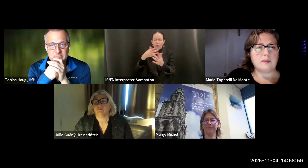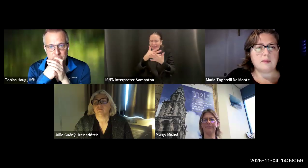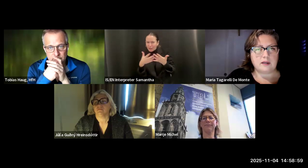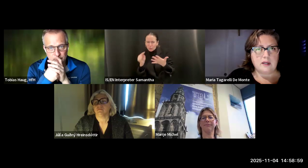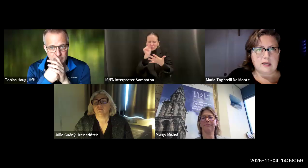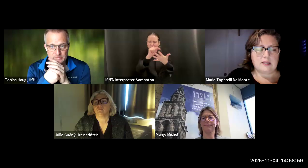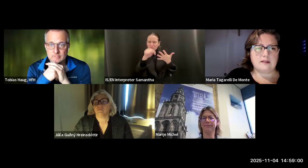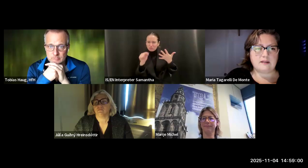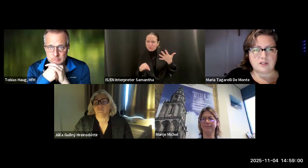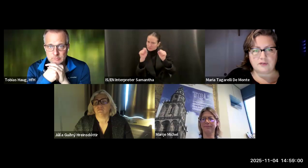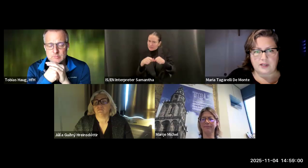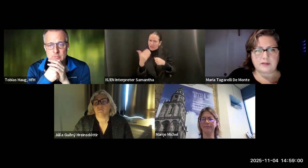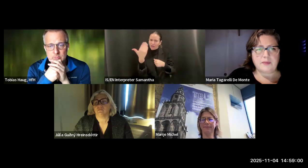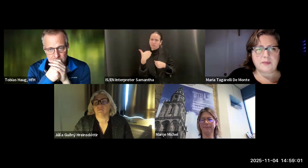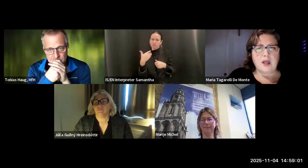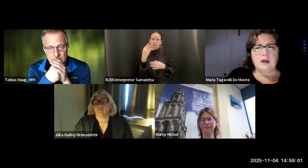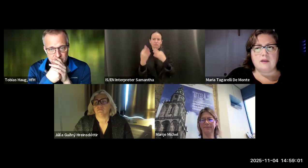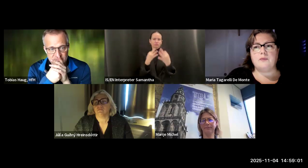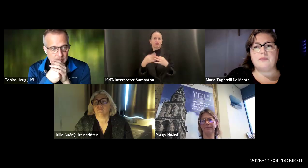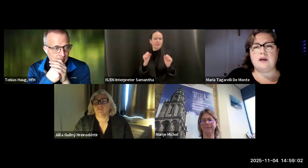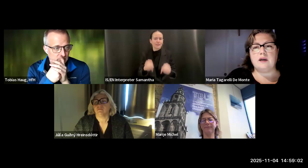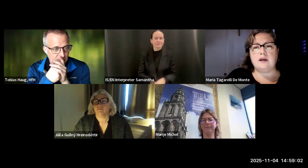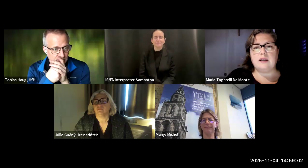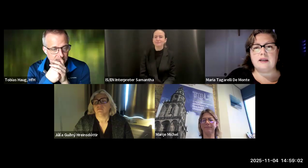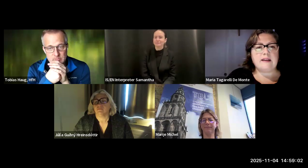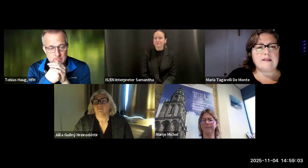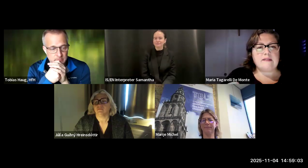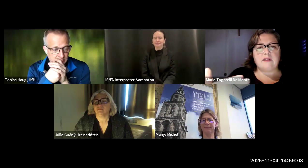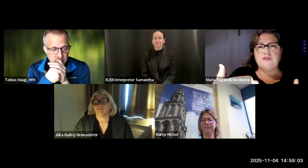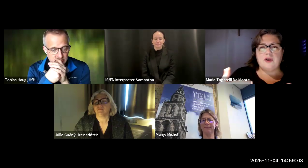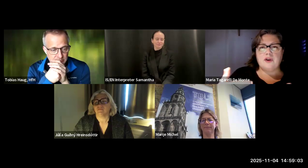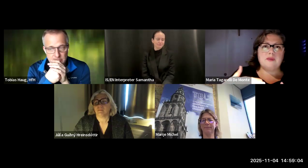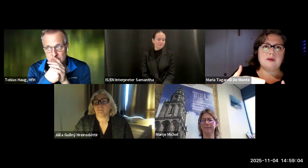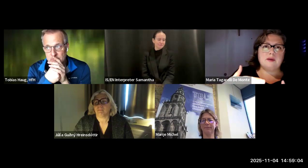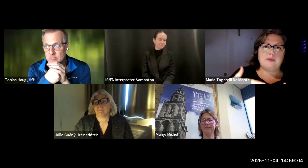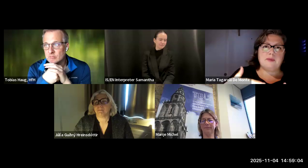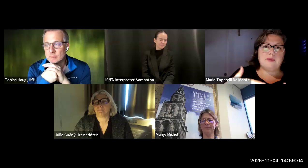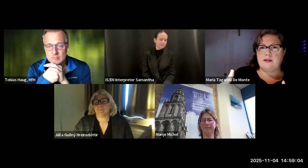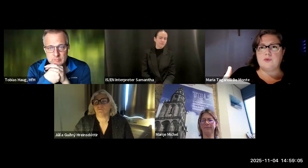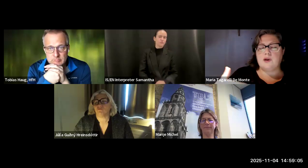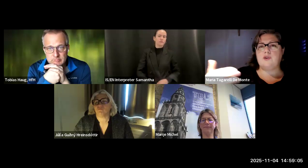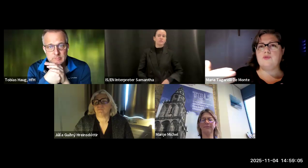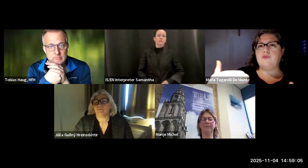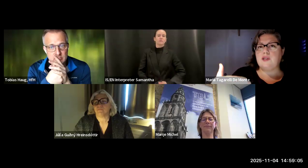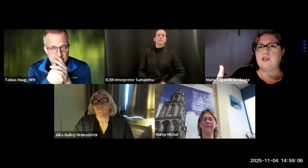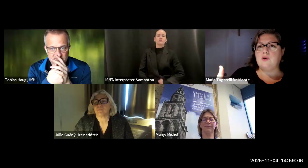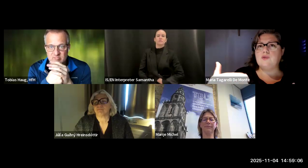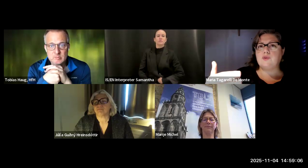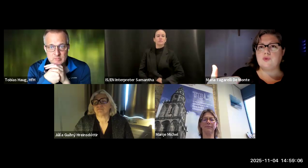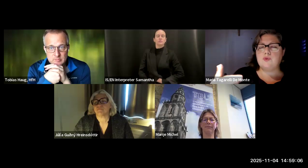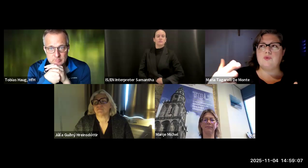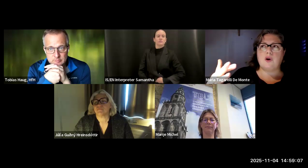question. Let's talk about it in the discussion phase. So let's say starting from the basic levels where I